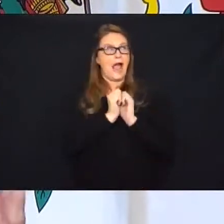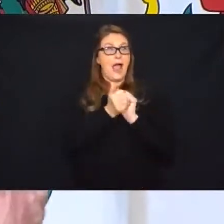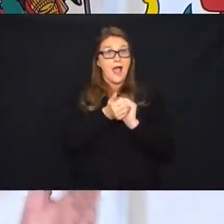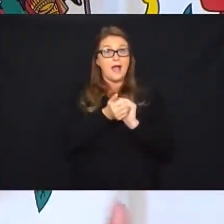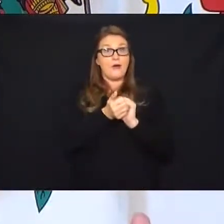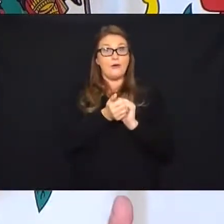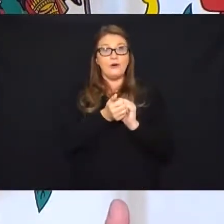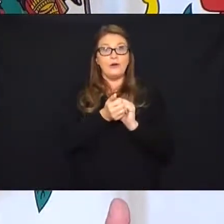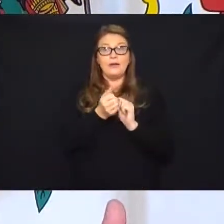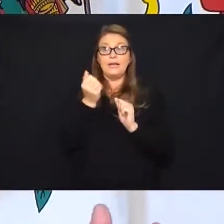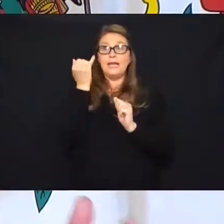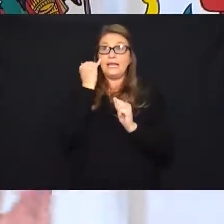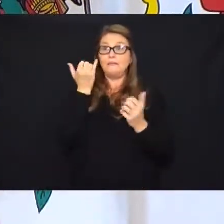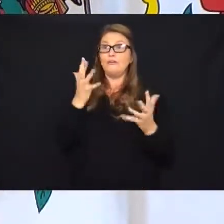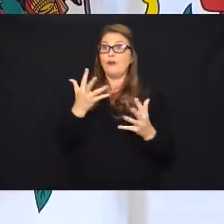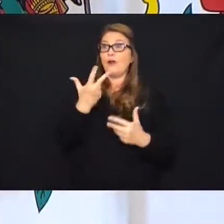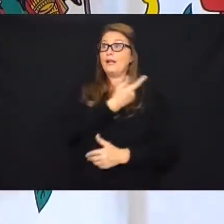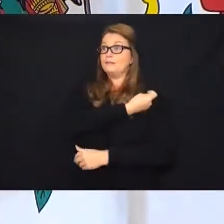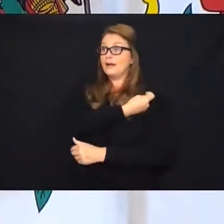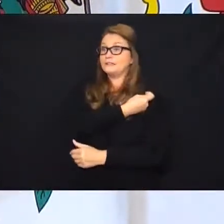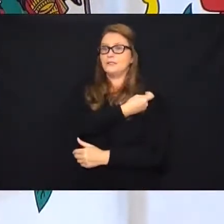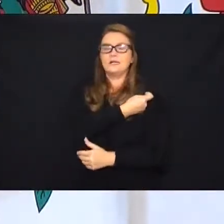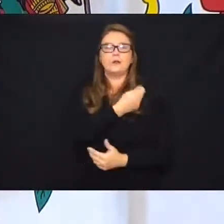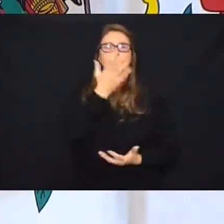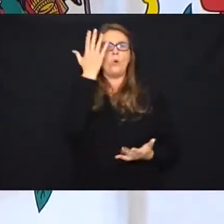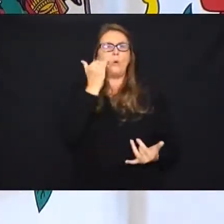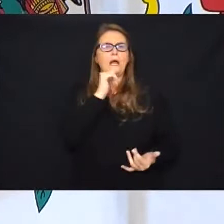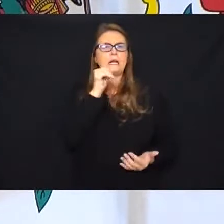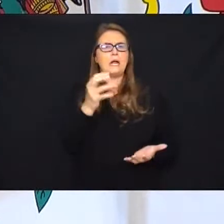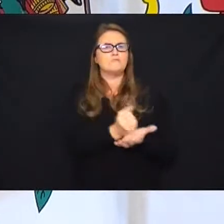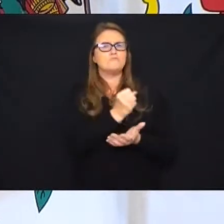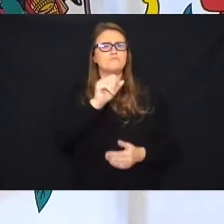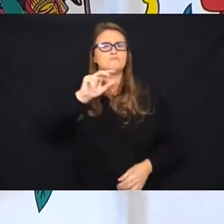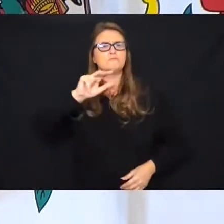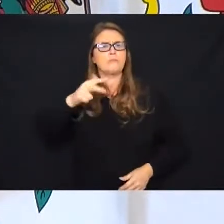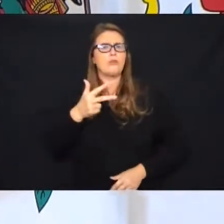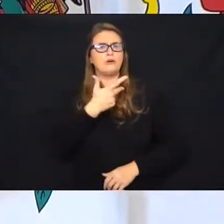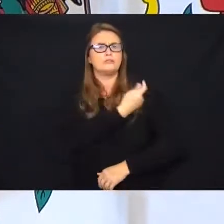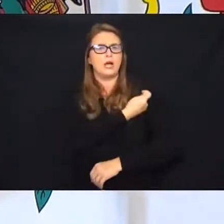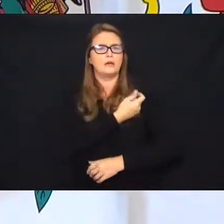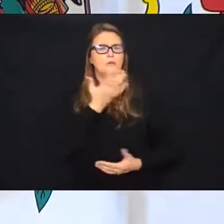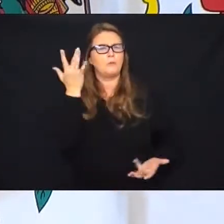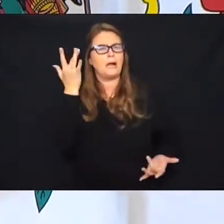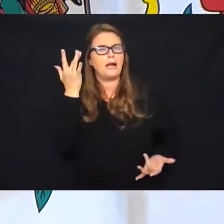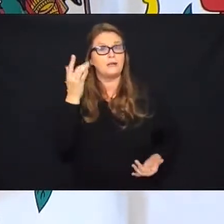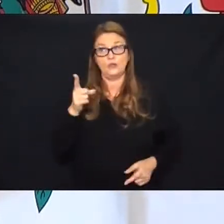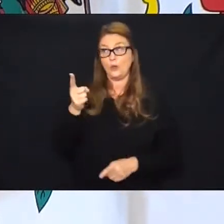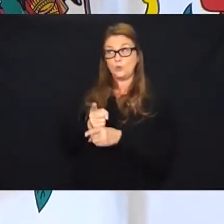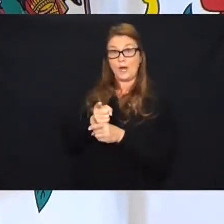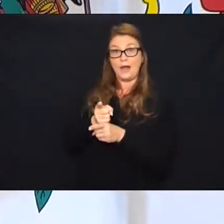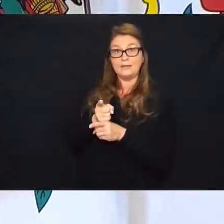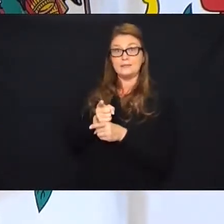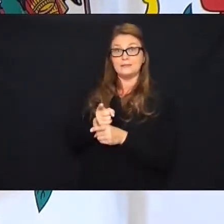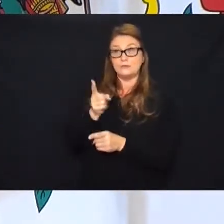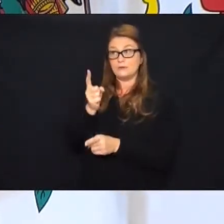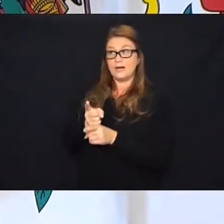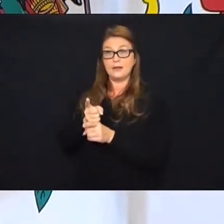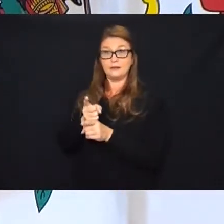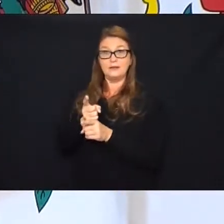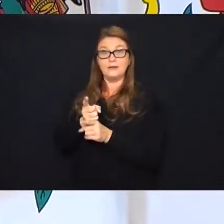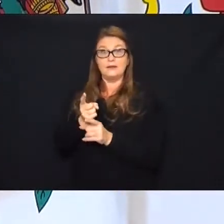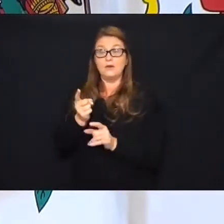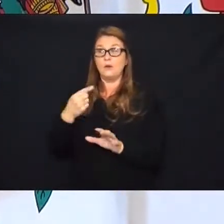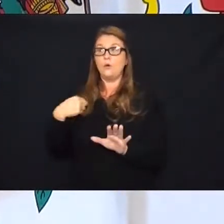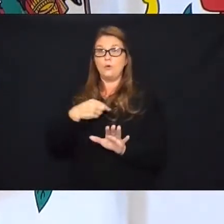someone had gotten vaccinated, they wouldn't be running to get that booster shot. So you're right from the standpoint of what